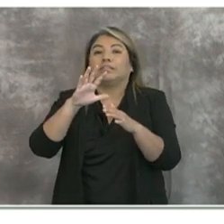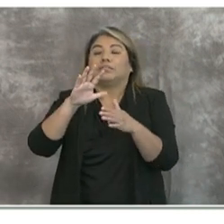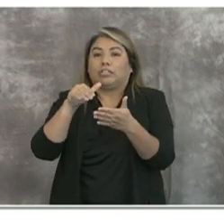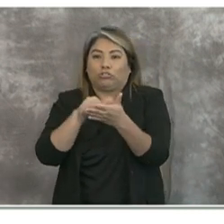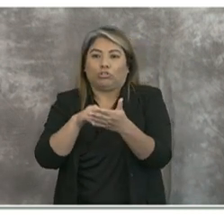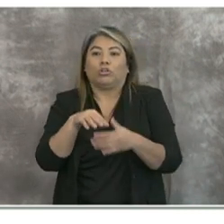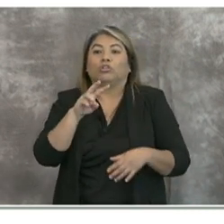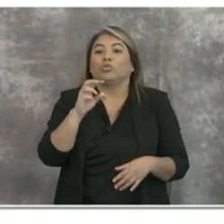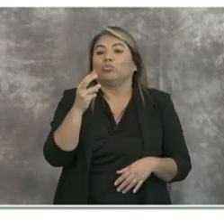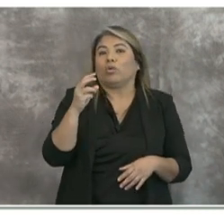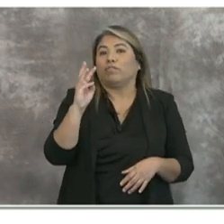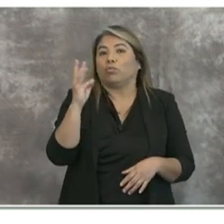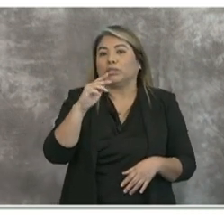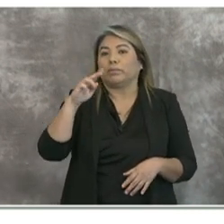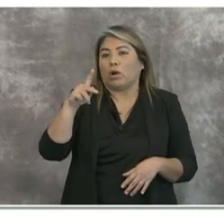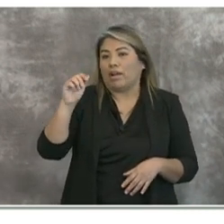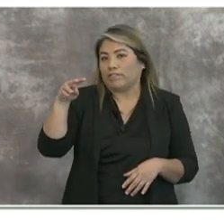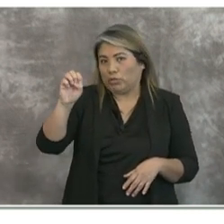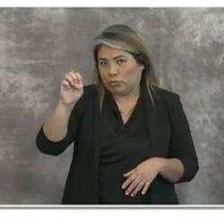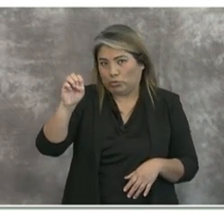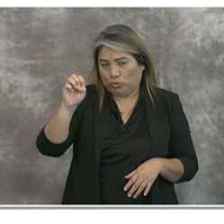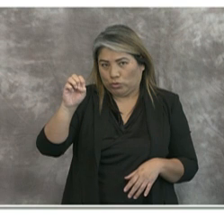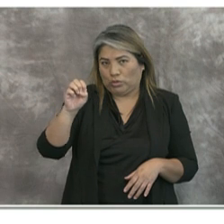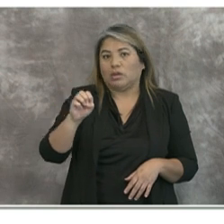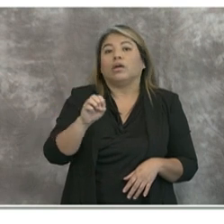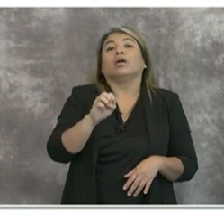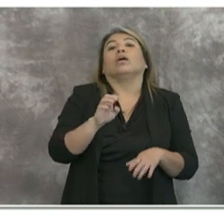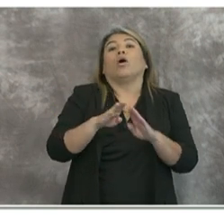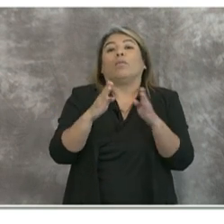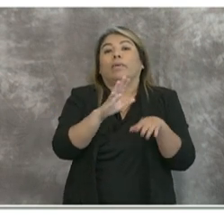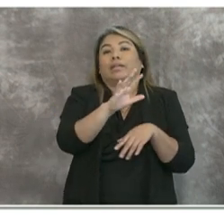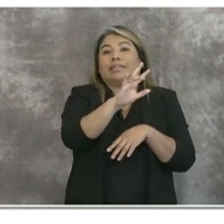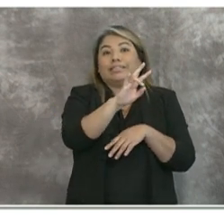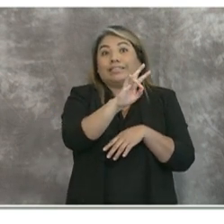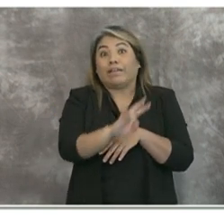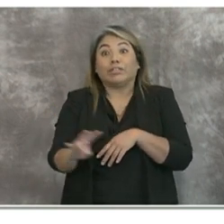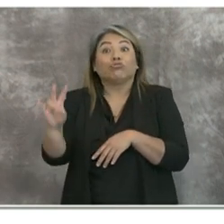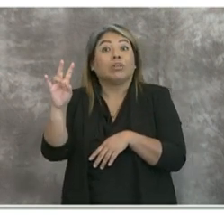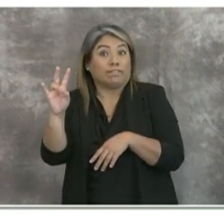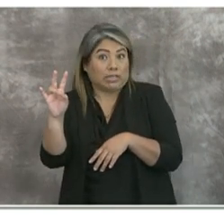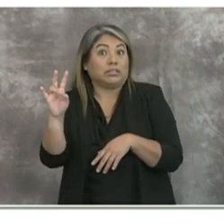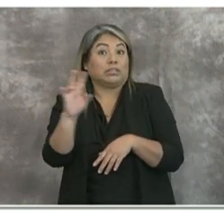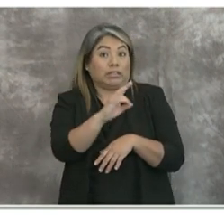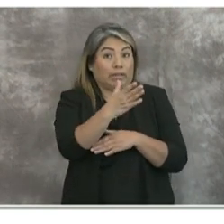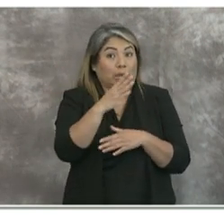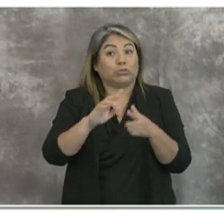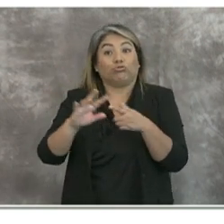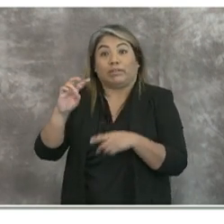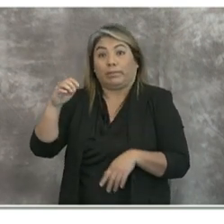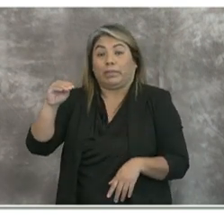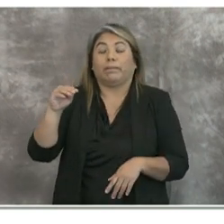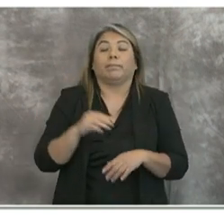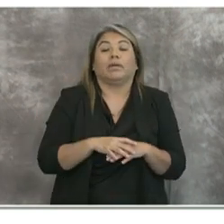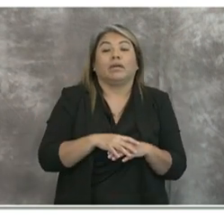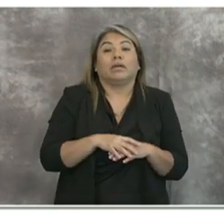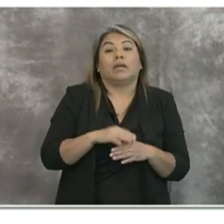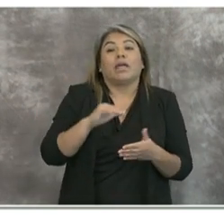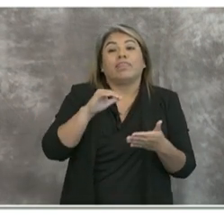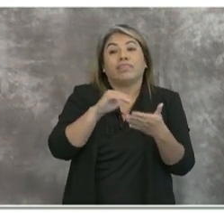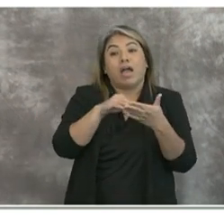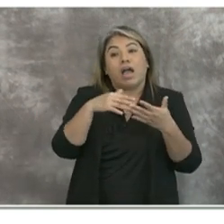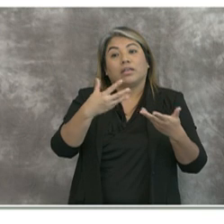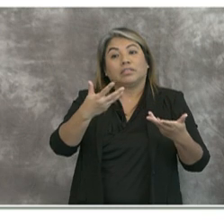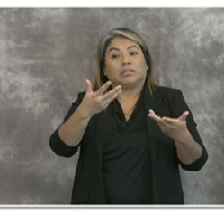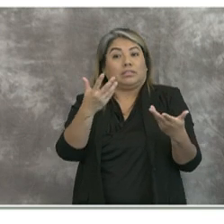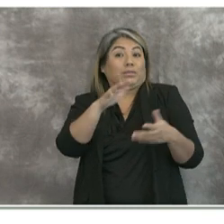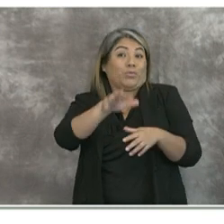212 West Park Avenue, and it'll be open from 7 a.m. to 7 p.m. This is a state testing site, so